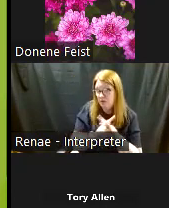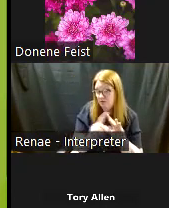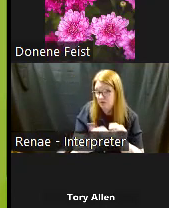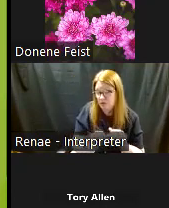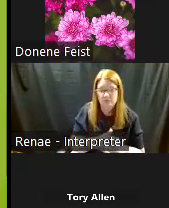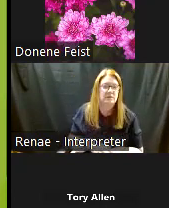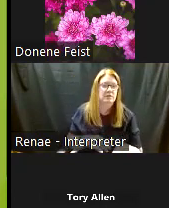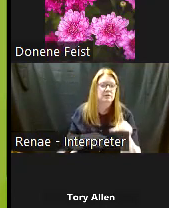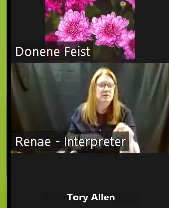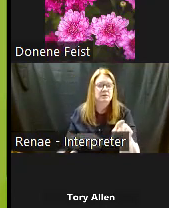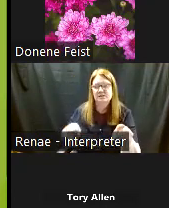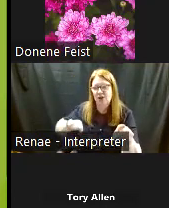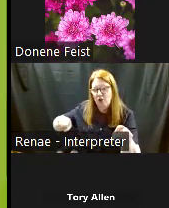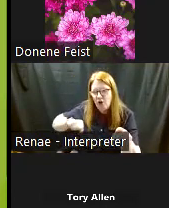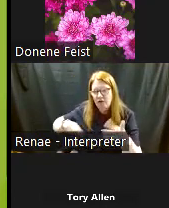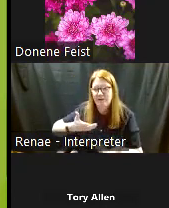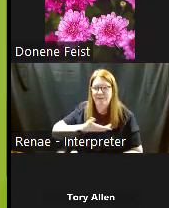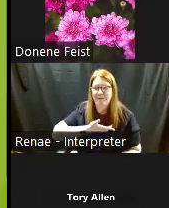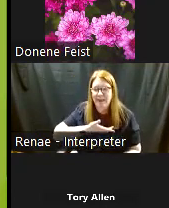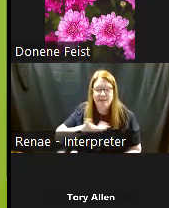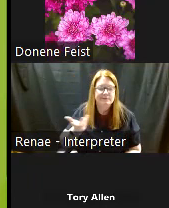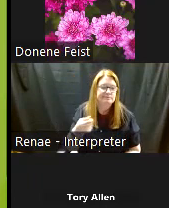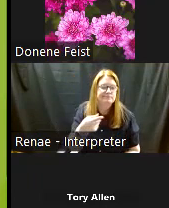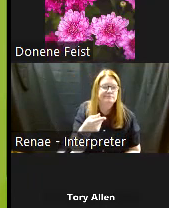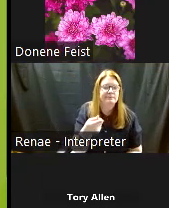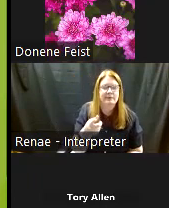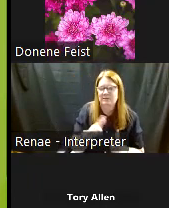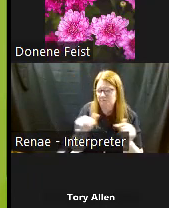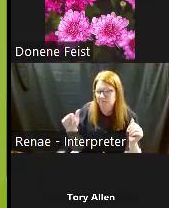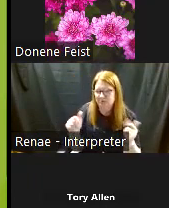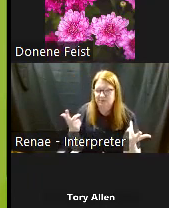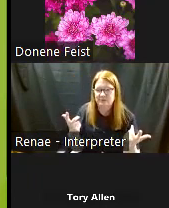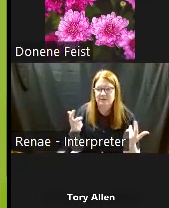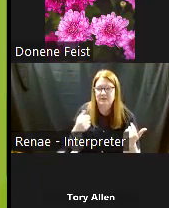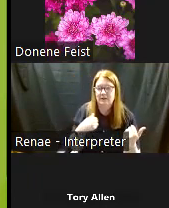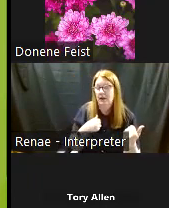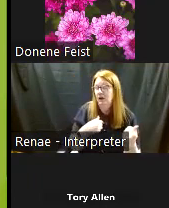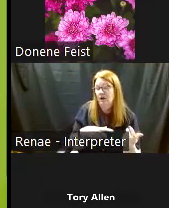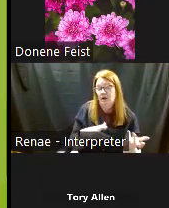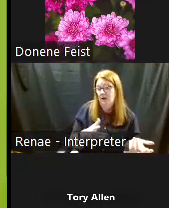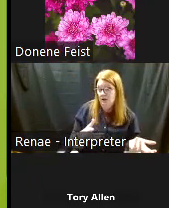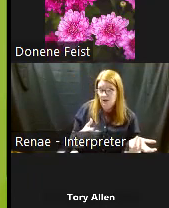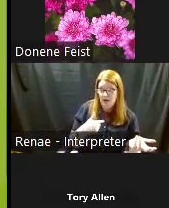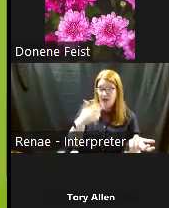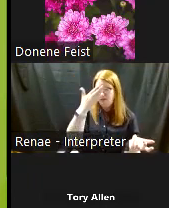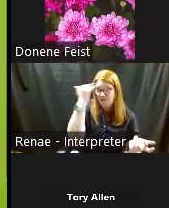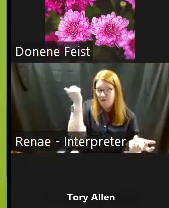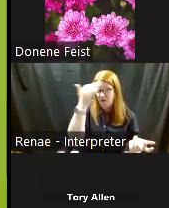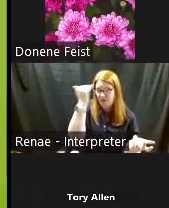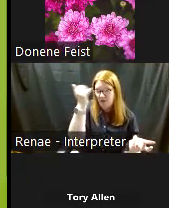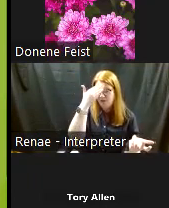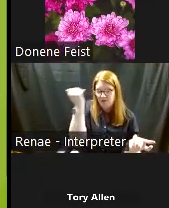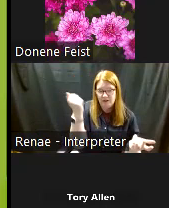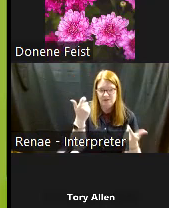with just a bunch of stuff for babies. I remember forgetting stuff all the time for my babies. So I just try to